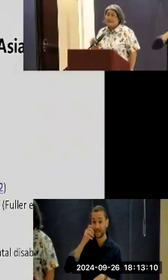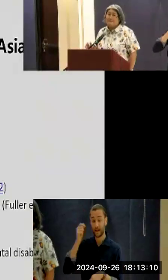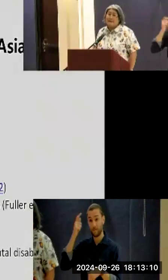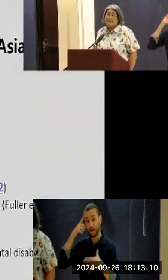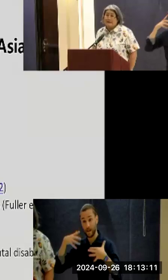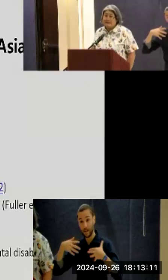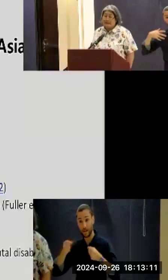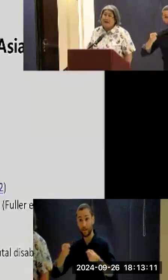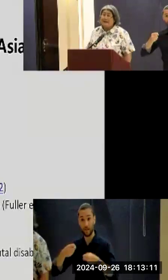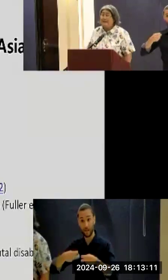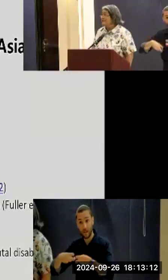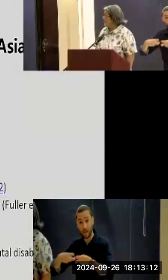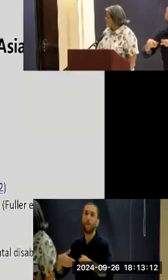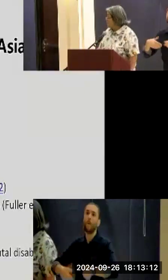is